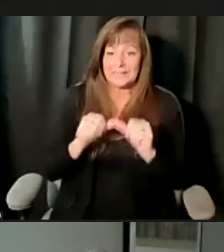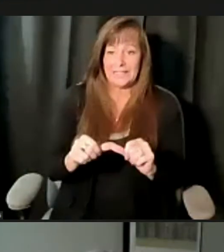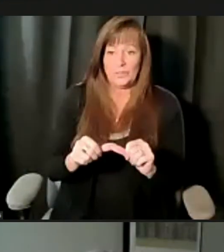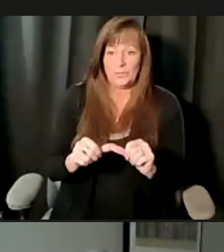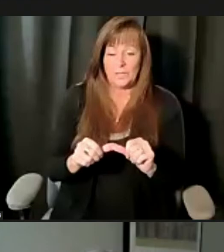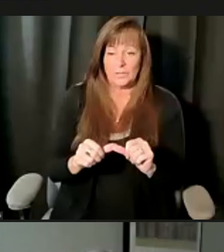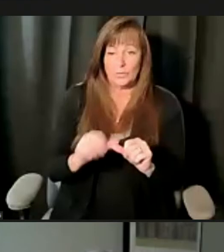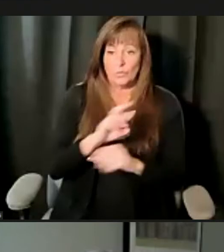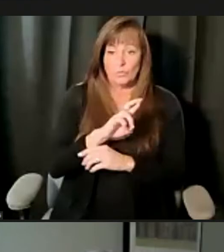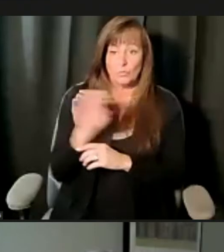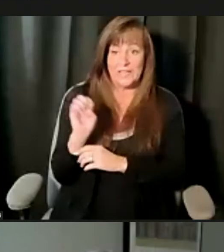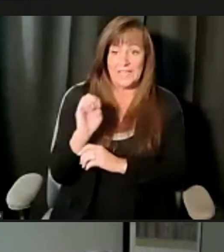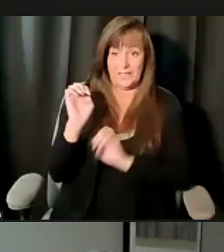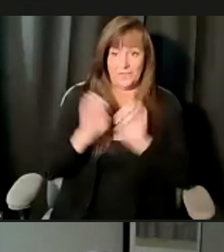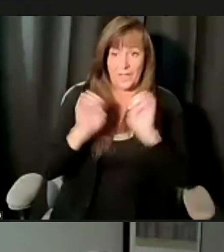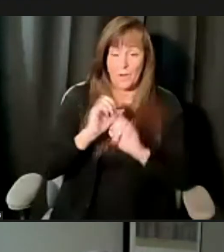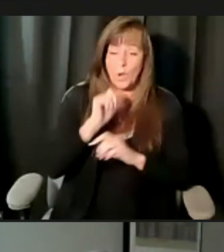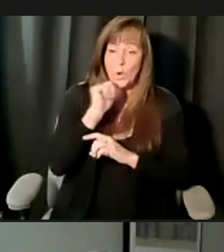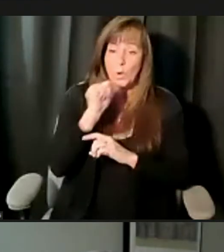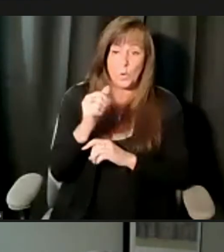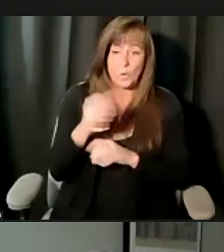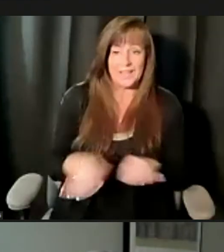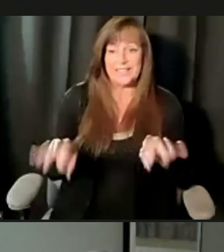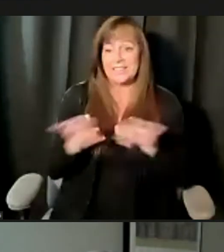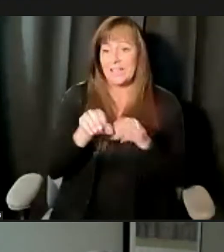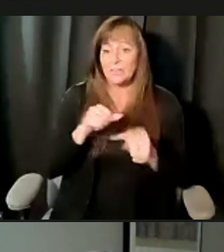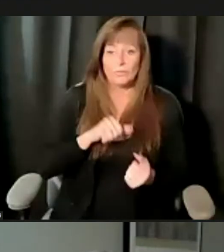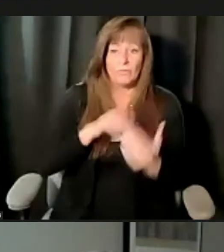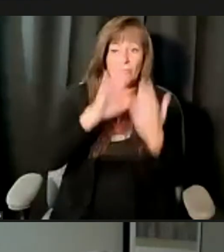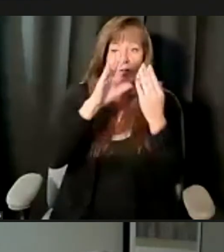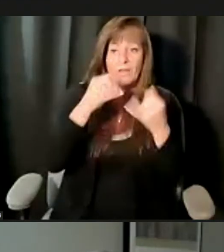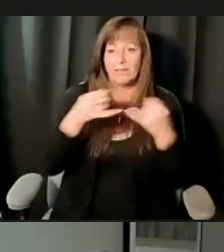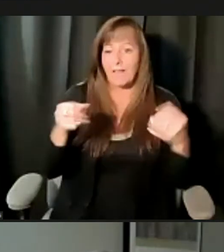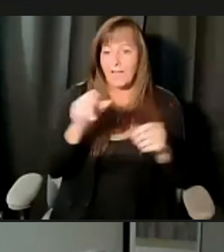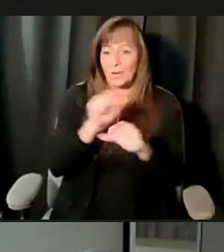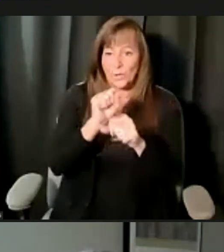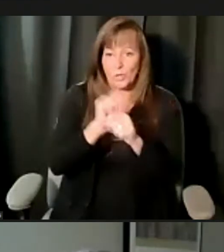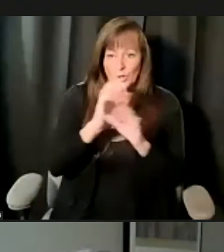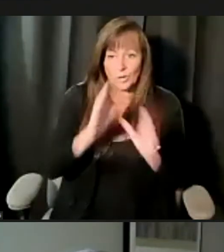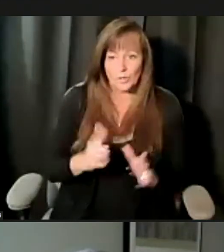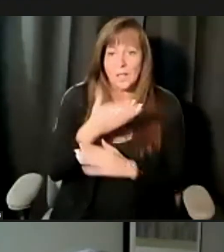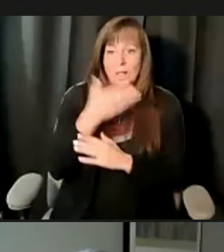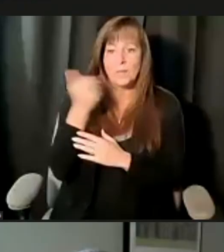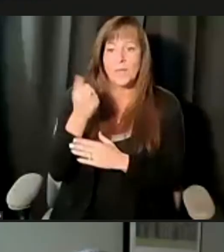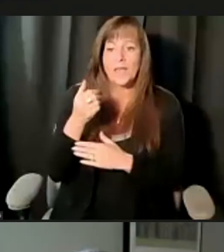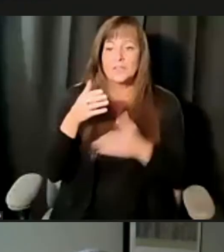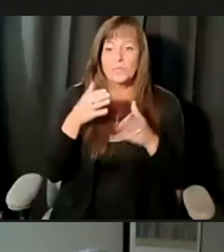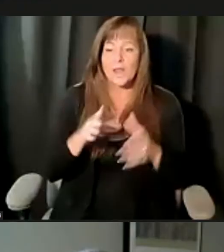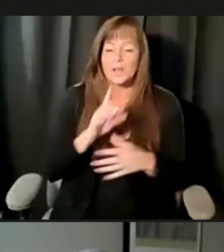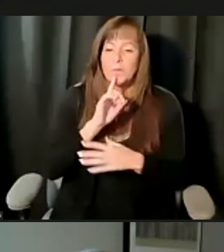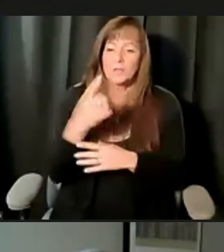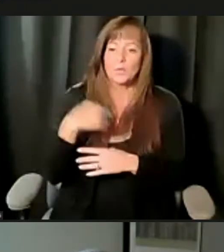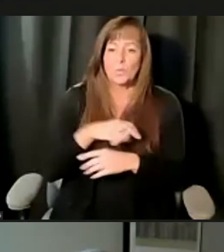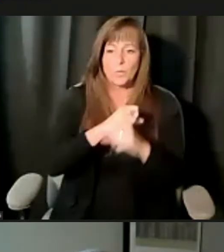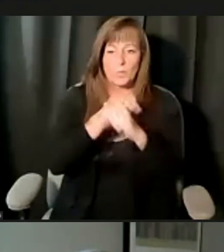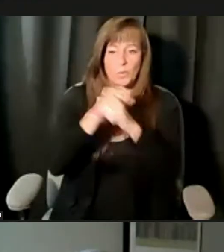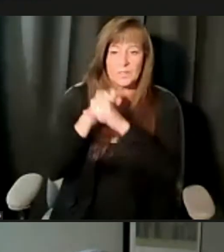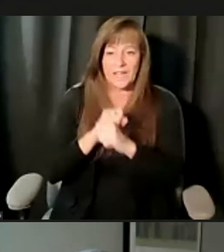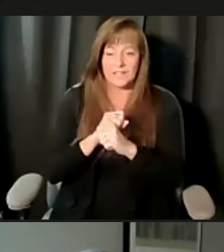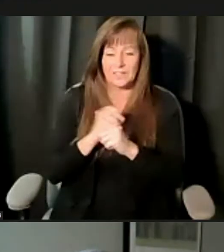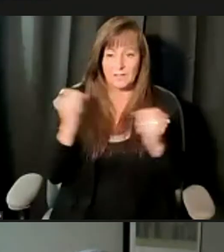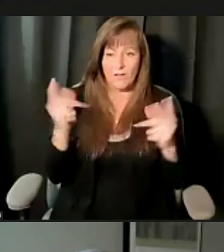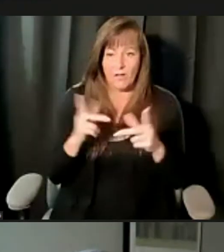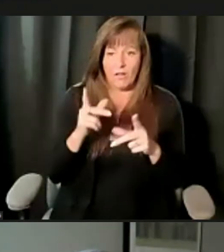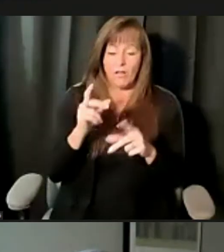evaluate, who are our essential frontline workers, what is the best way to ensure that we're protecting everyone again, based on the work that they do,